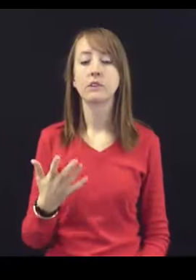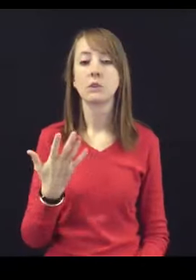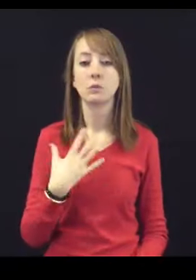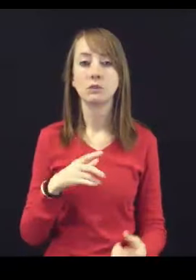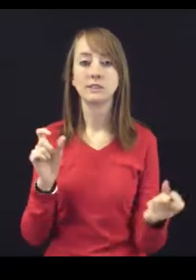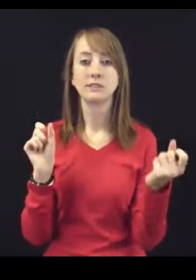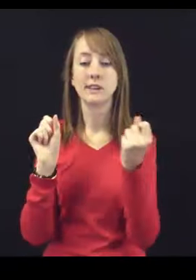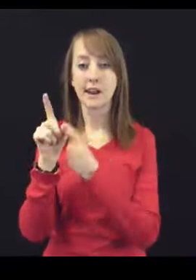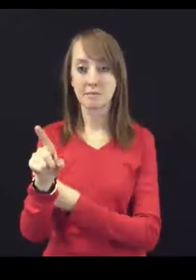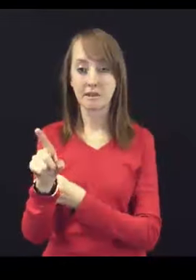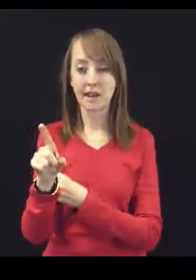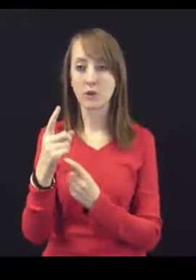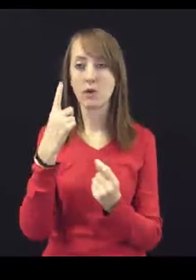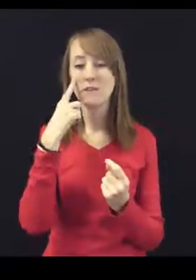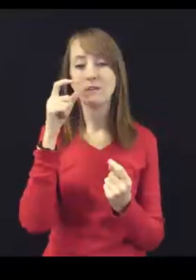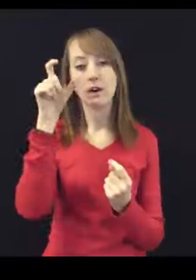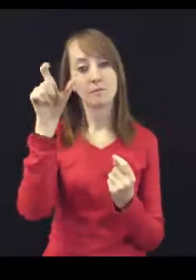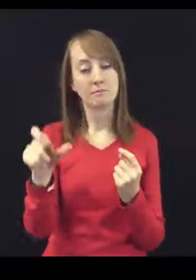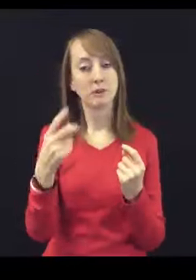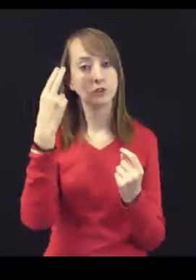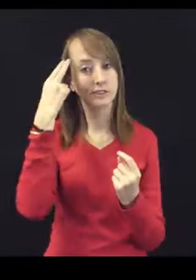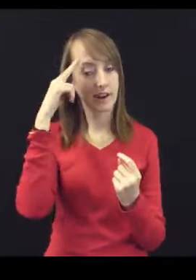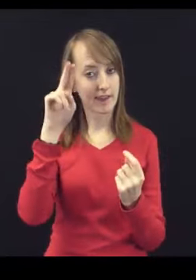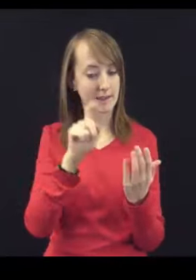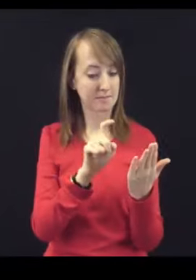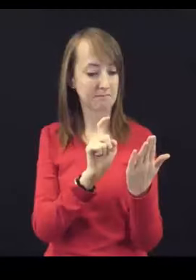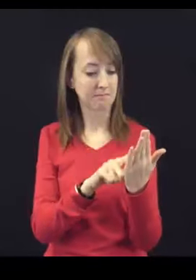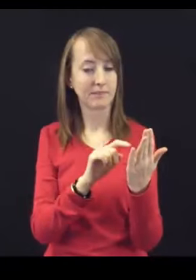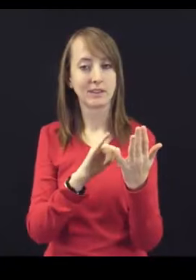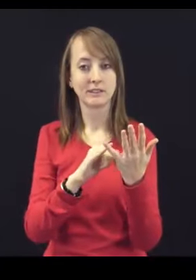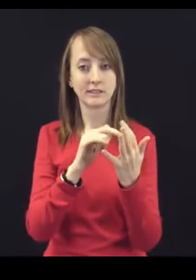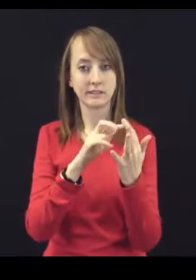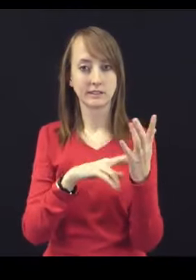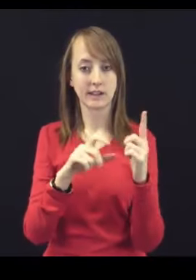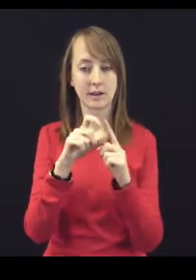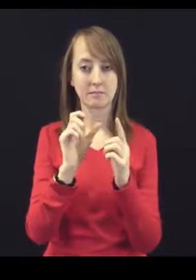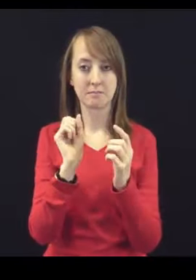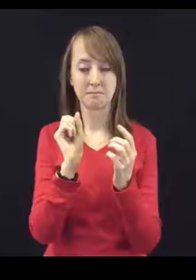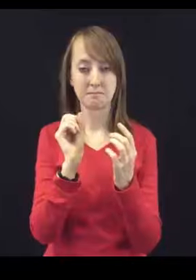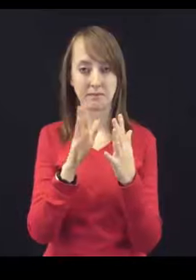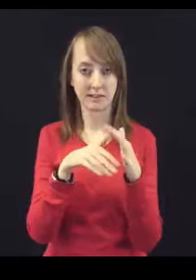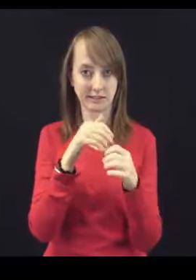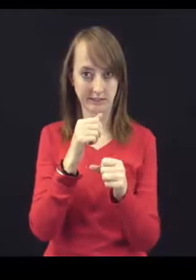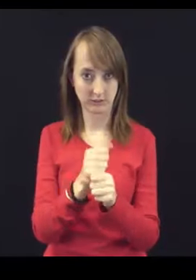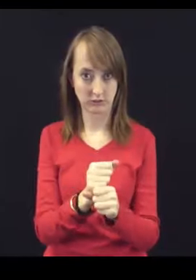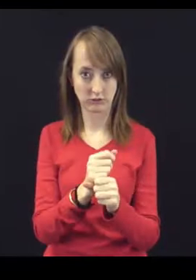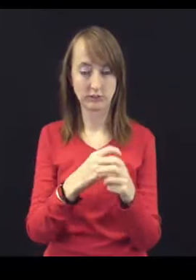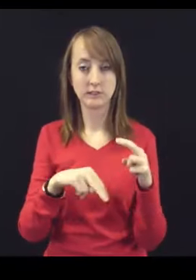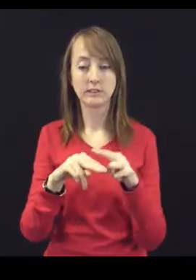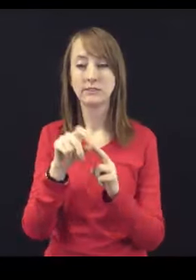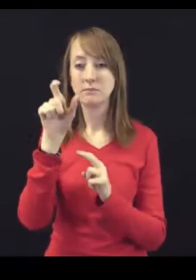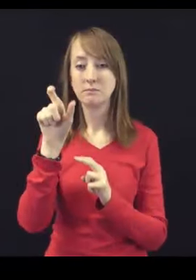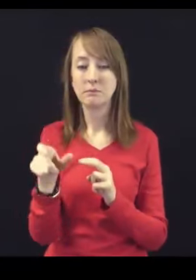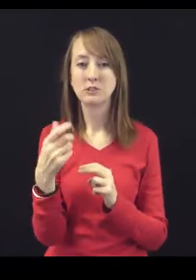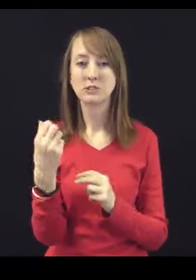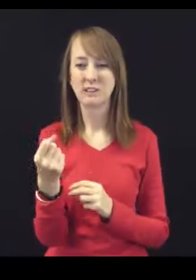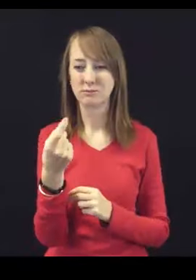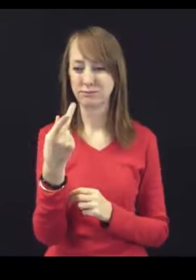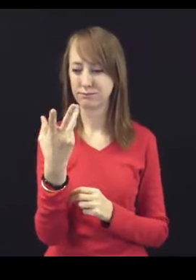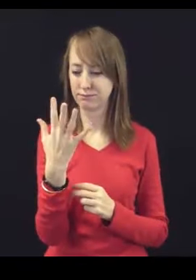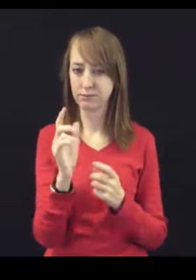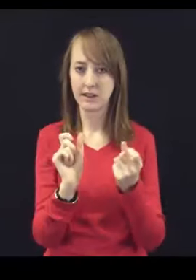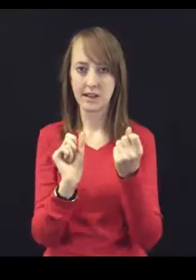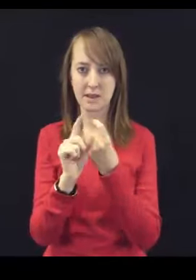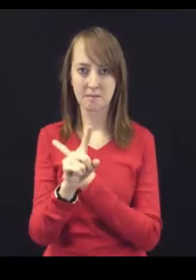Done button at the top. If you want to delete a contact, select the contact by tapping on it, tap on the Edit button, then tap